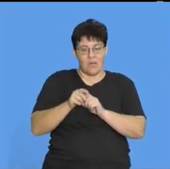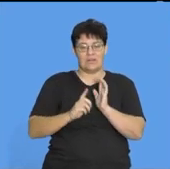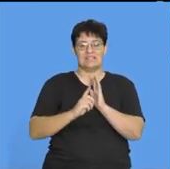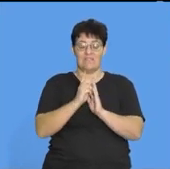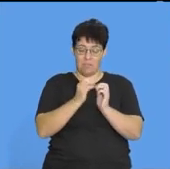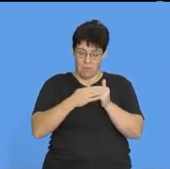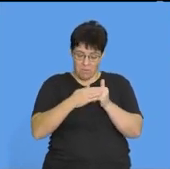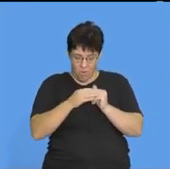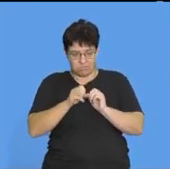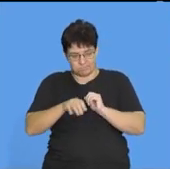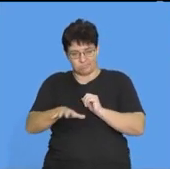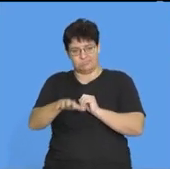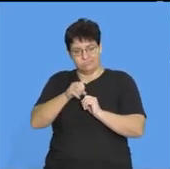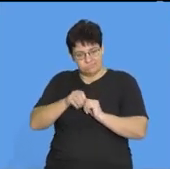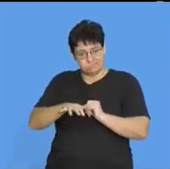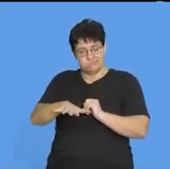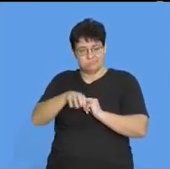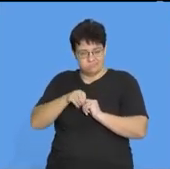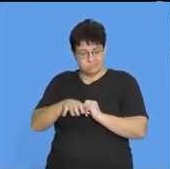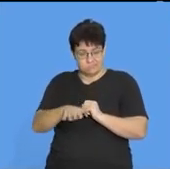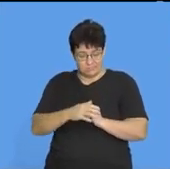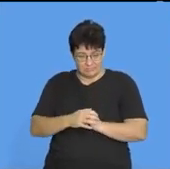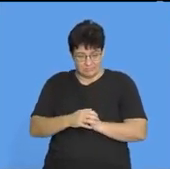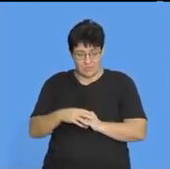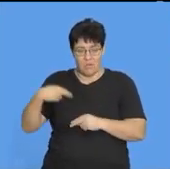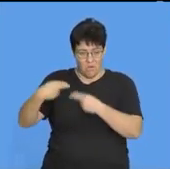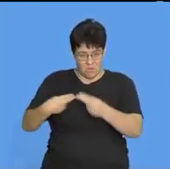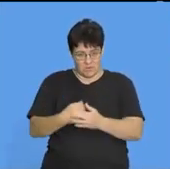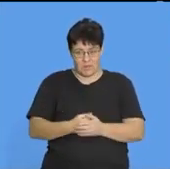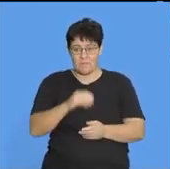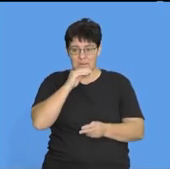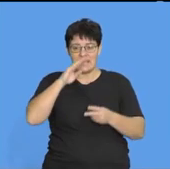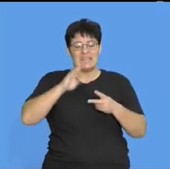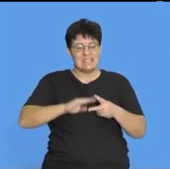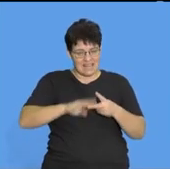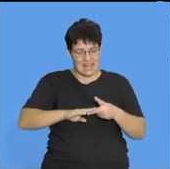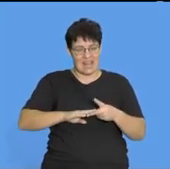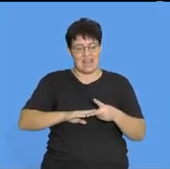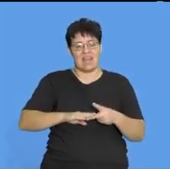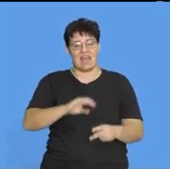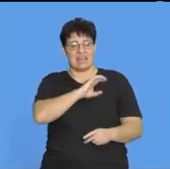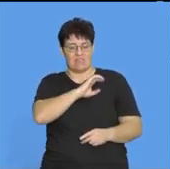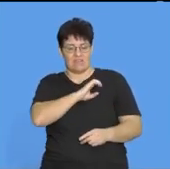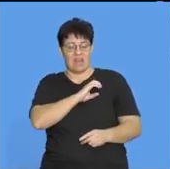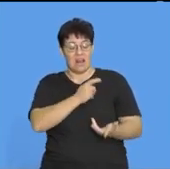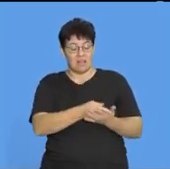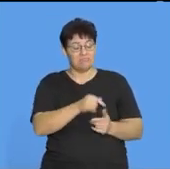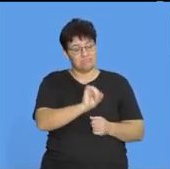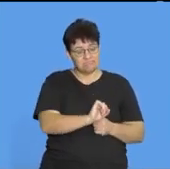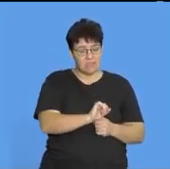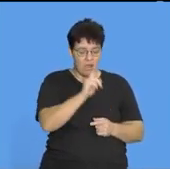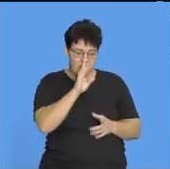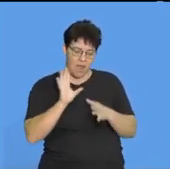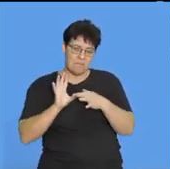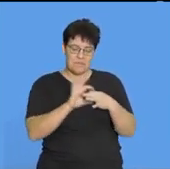The hormone is responsible for the secondary female characteristics. So in terms of at puberty, the characteristics that we associate